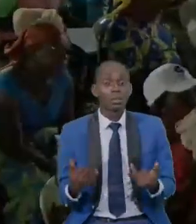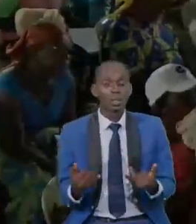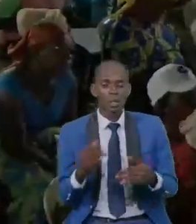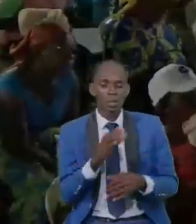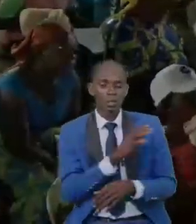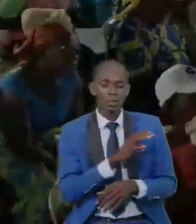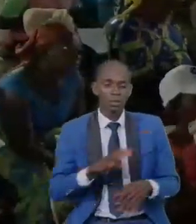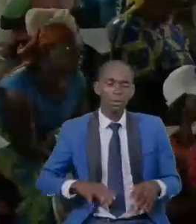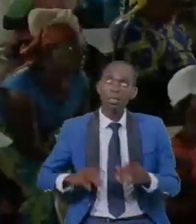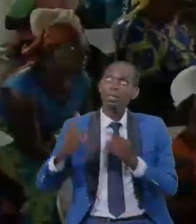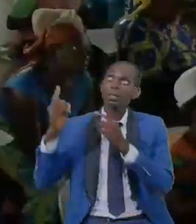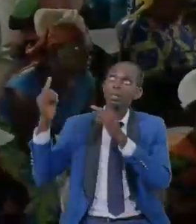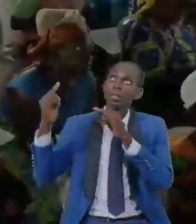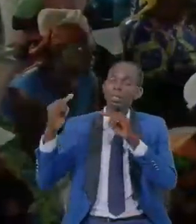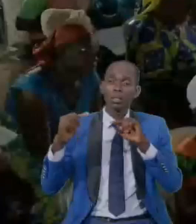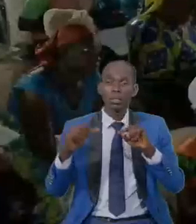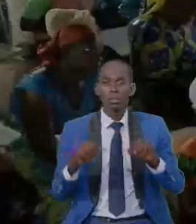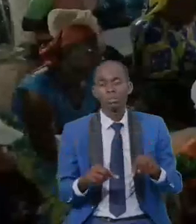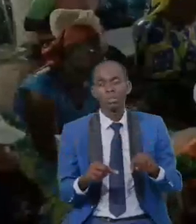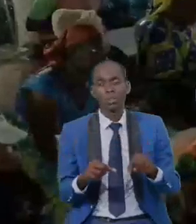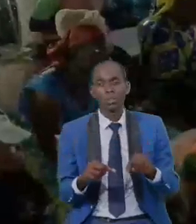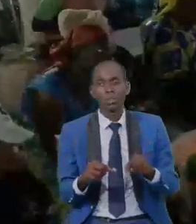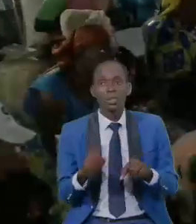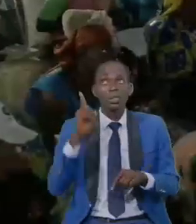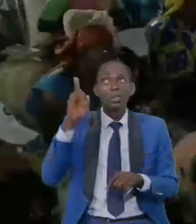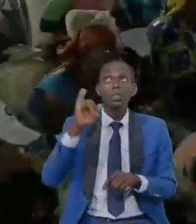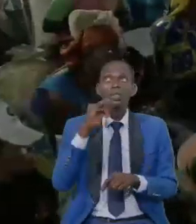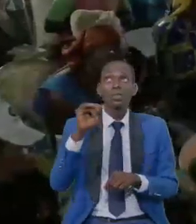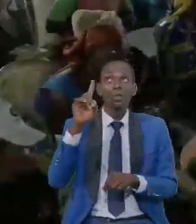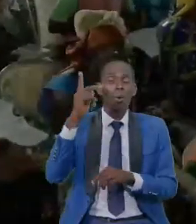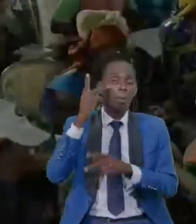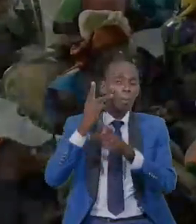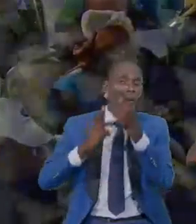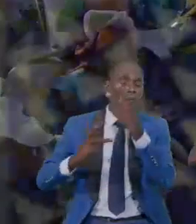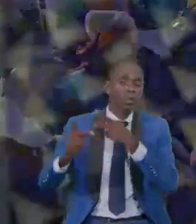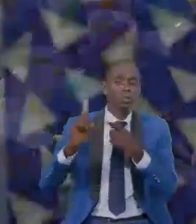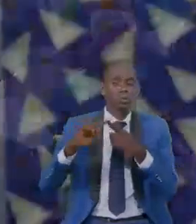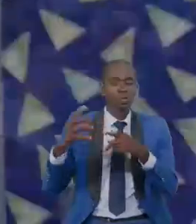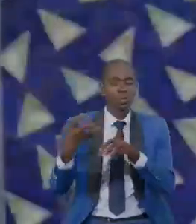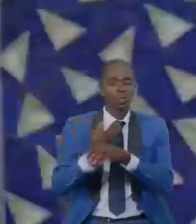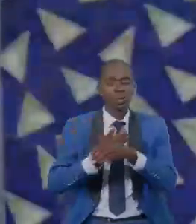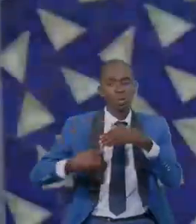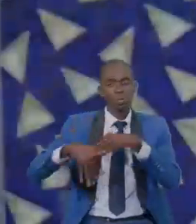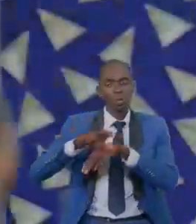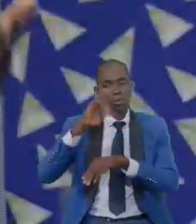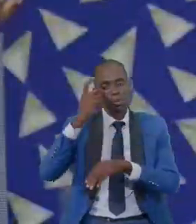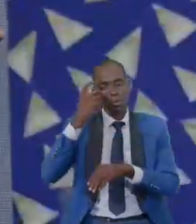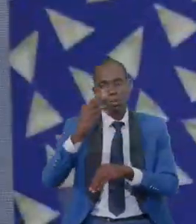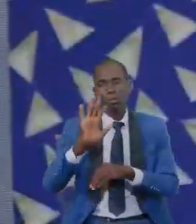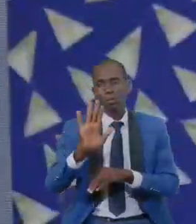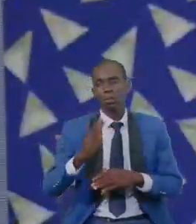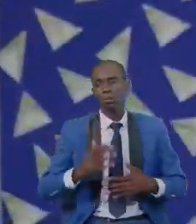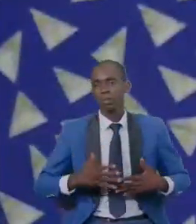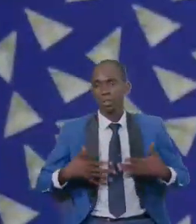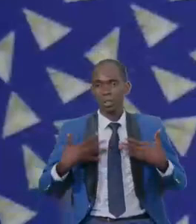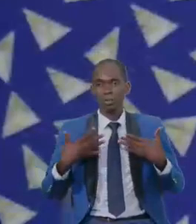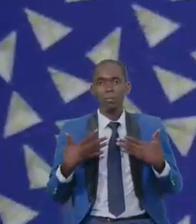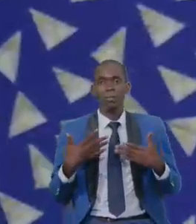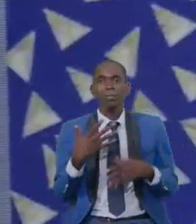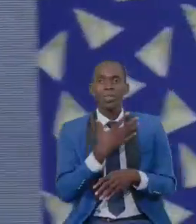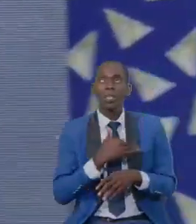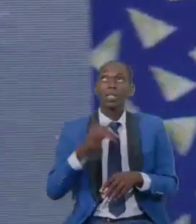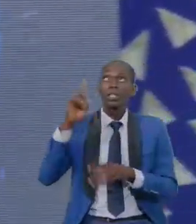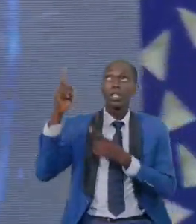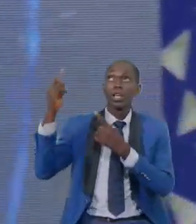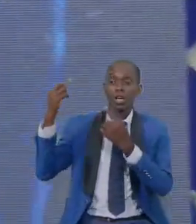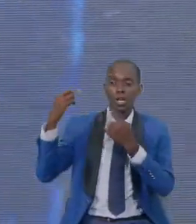came. He's the one prophesied to take over the government of your life. And he comes